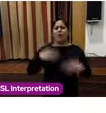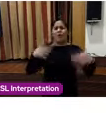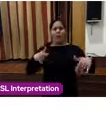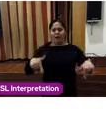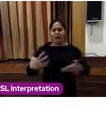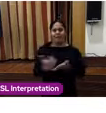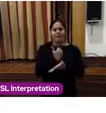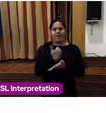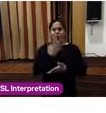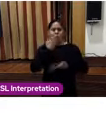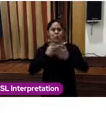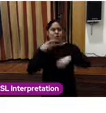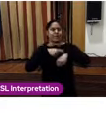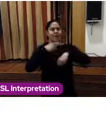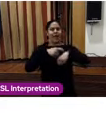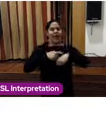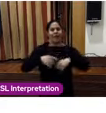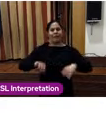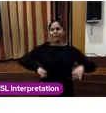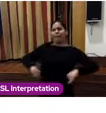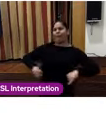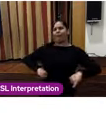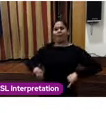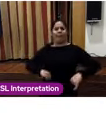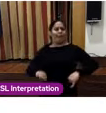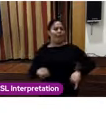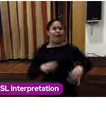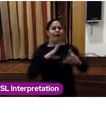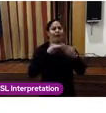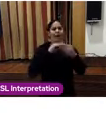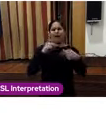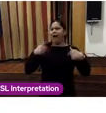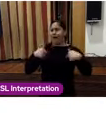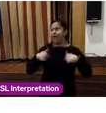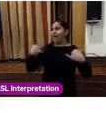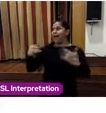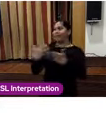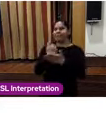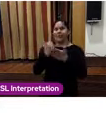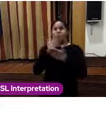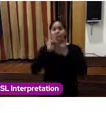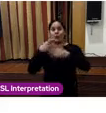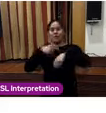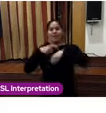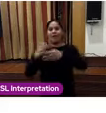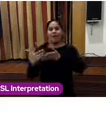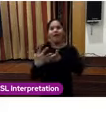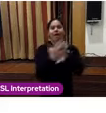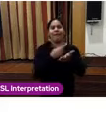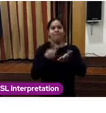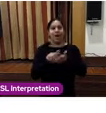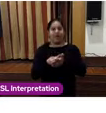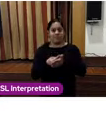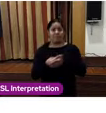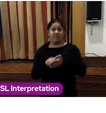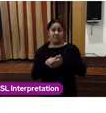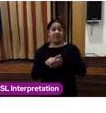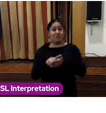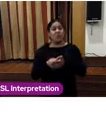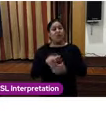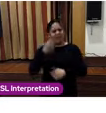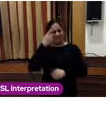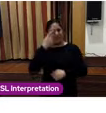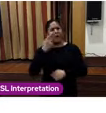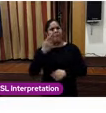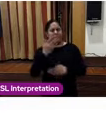us. They're bragging about it. They're saying this is a great time for us. And so while, yes, there are some issues